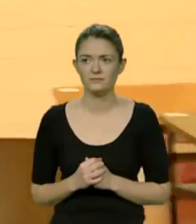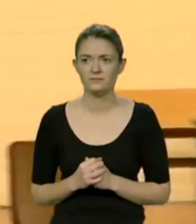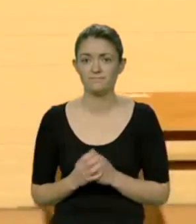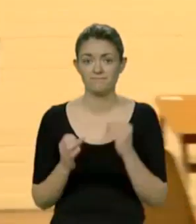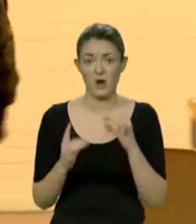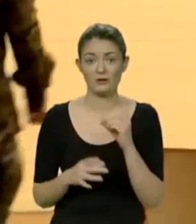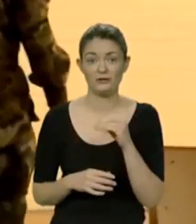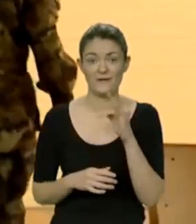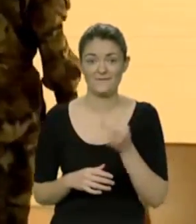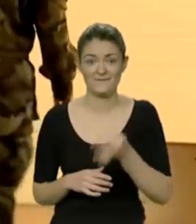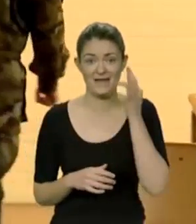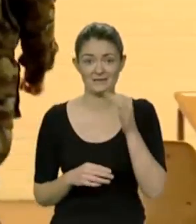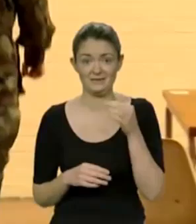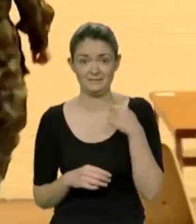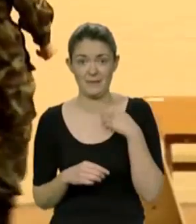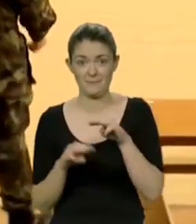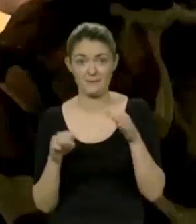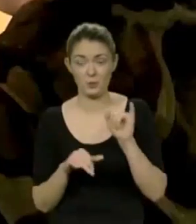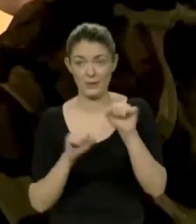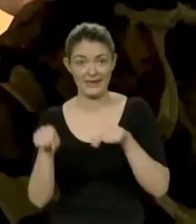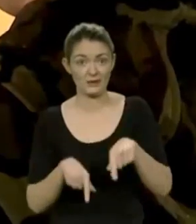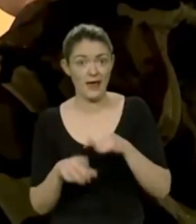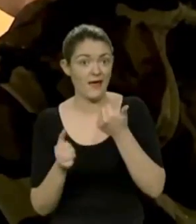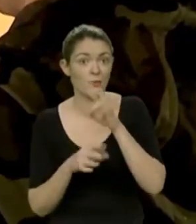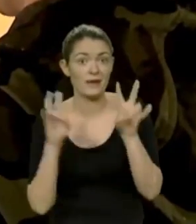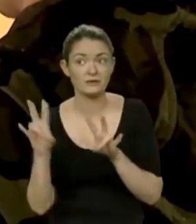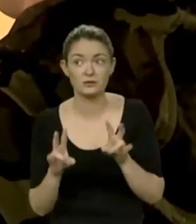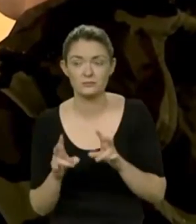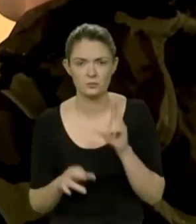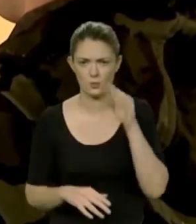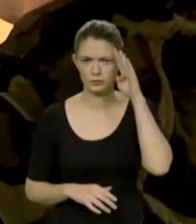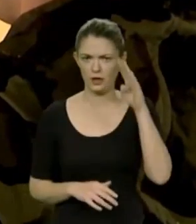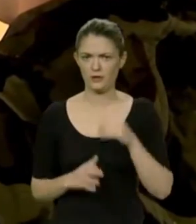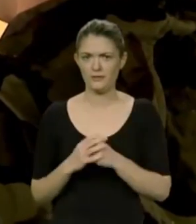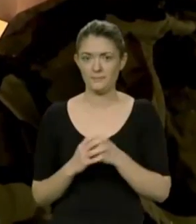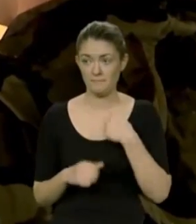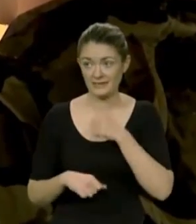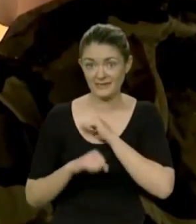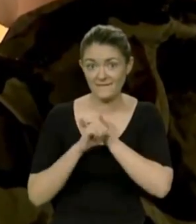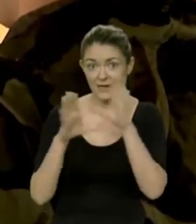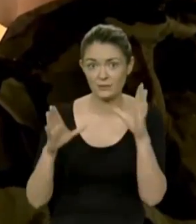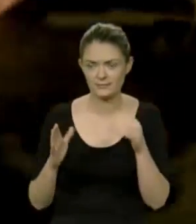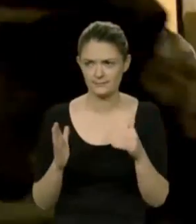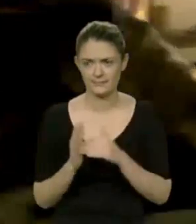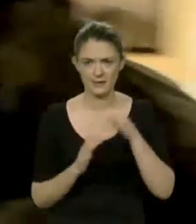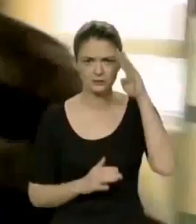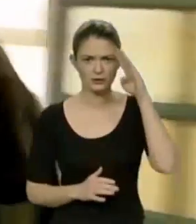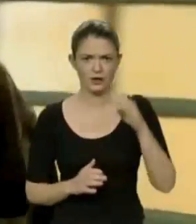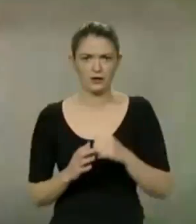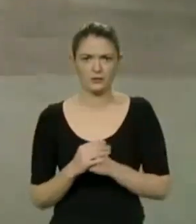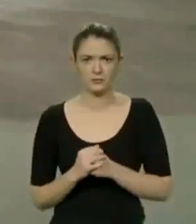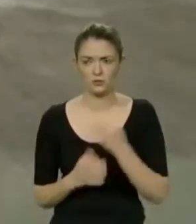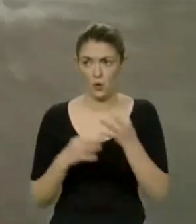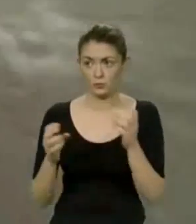Okay, Duffy, find me the people that cleaned here. Any questions? No, sir. Make myself clear? Yes, sir. Go, double.